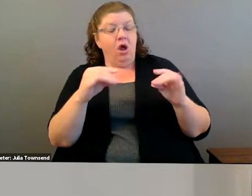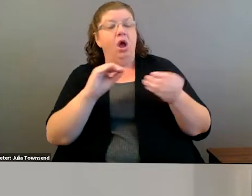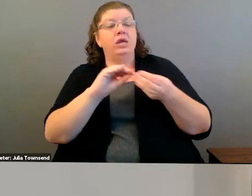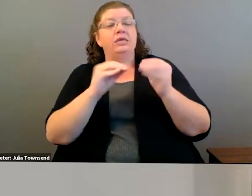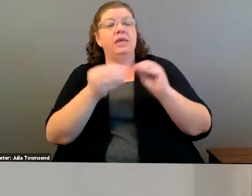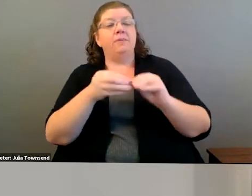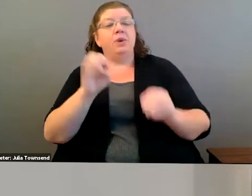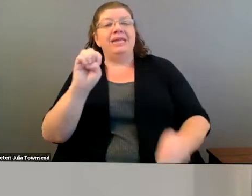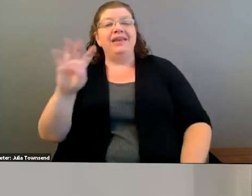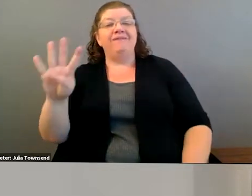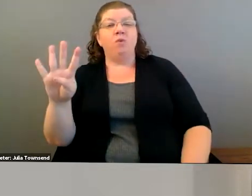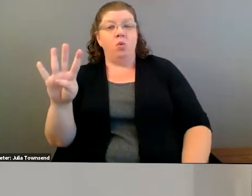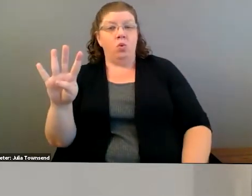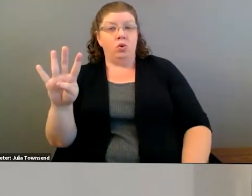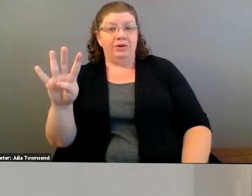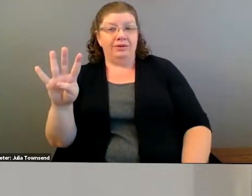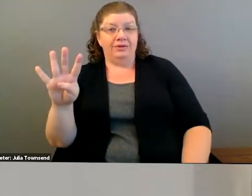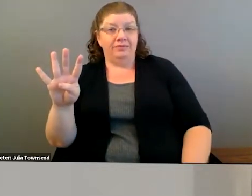agenda E4,